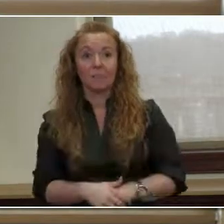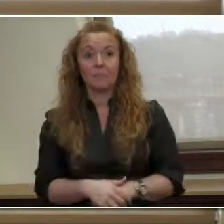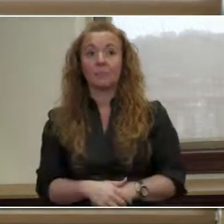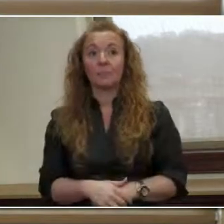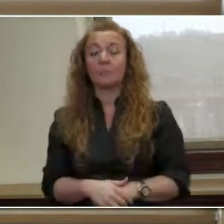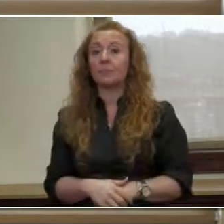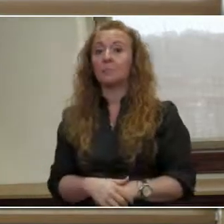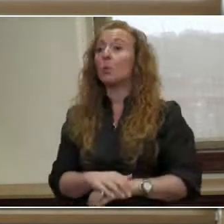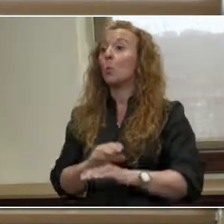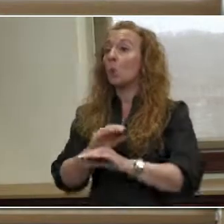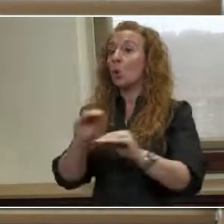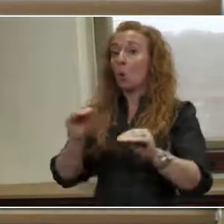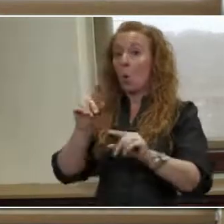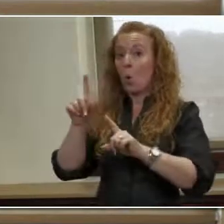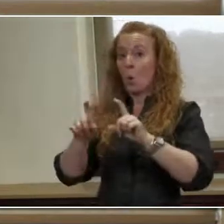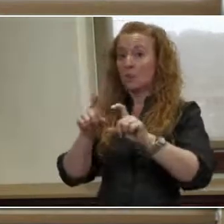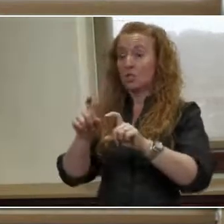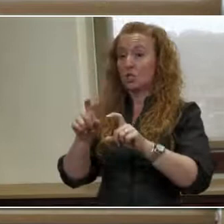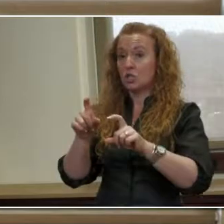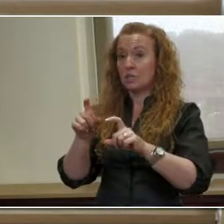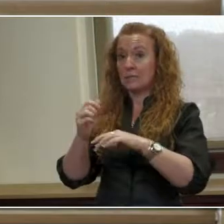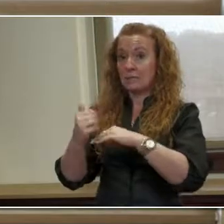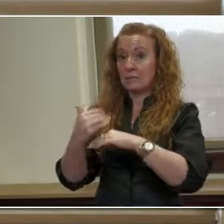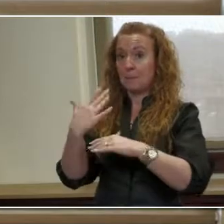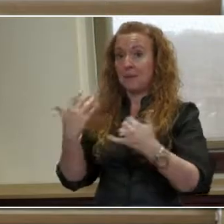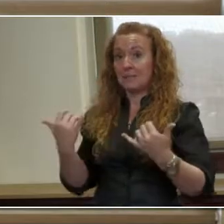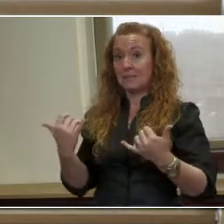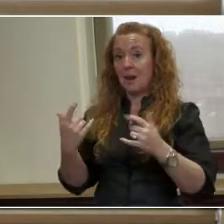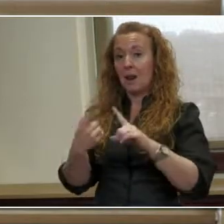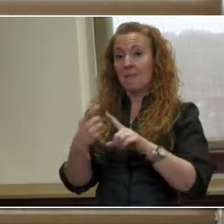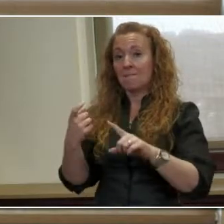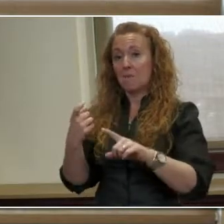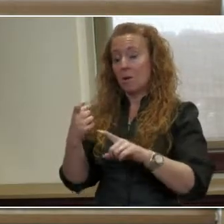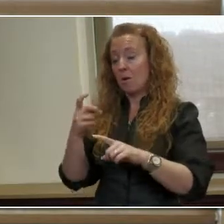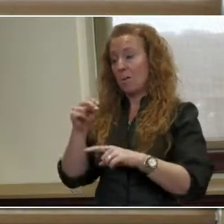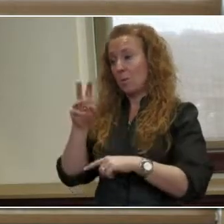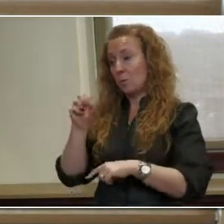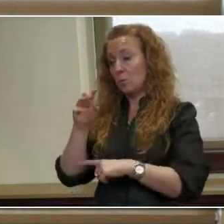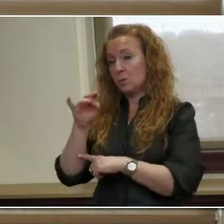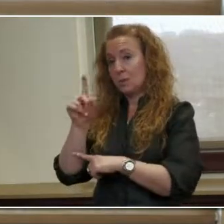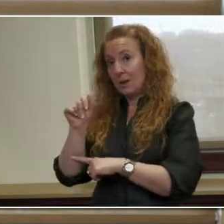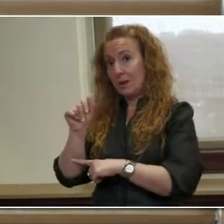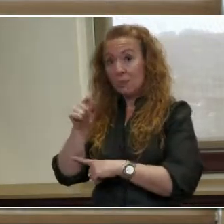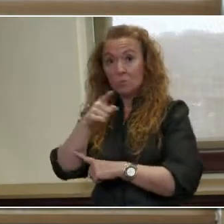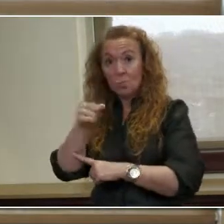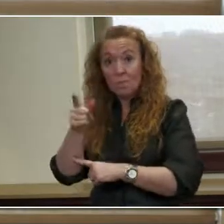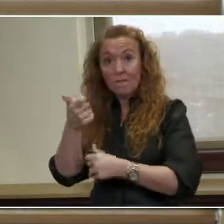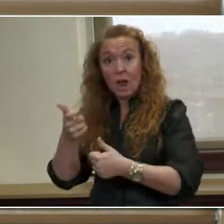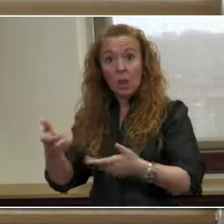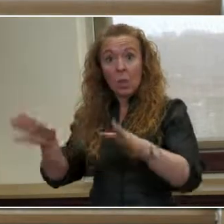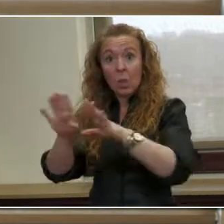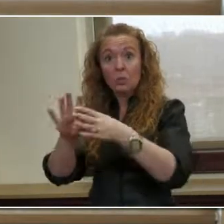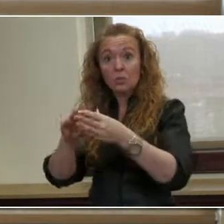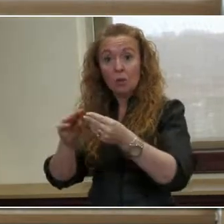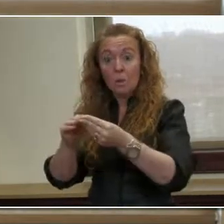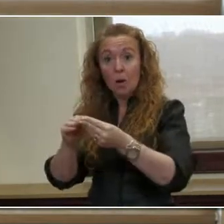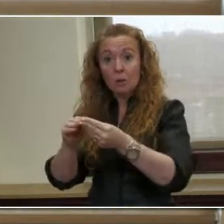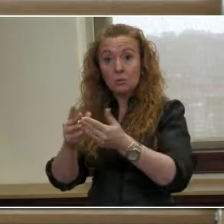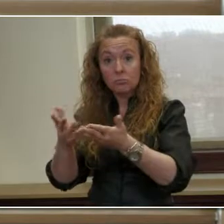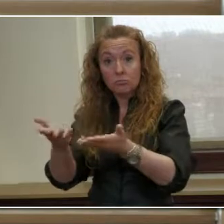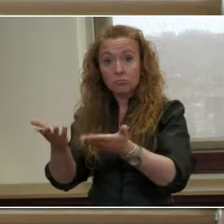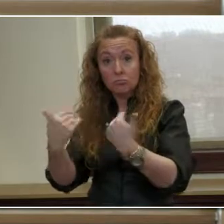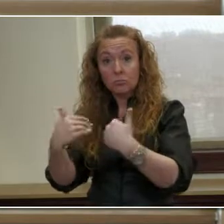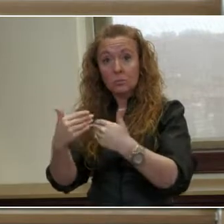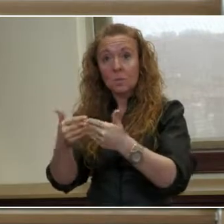There were no questions submitted to the Health Department today by members of the media. So if you have any closing remarks, we'll switch to that